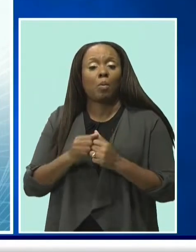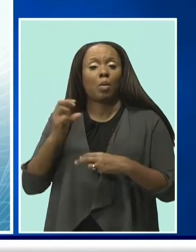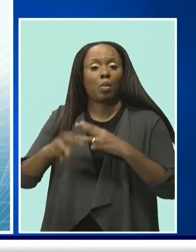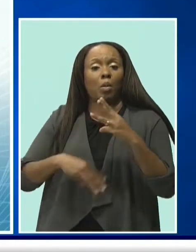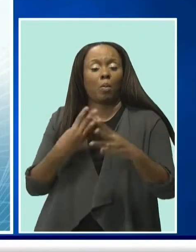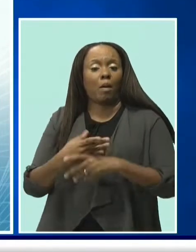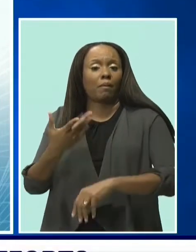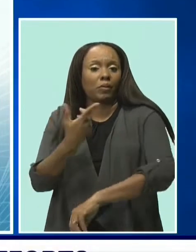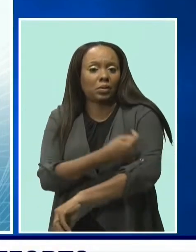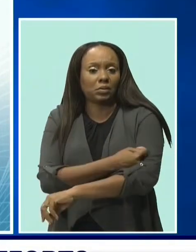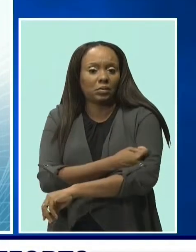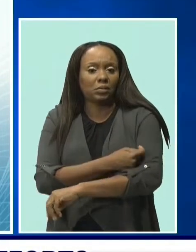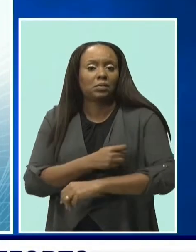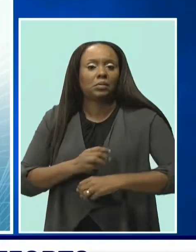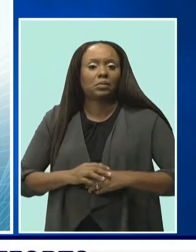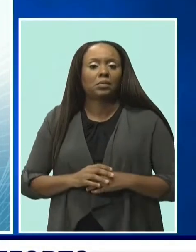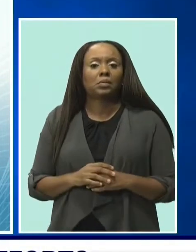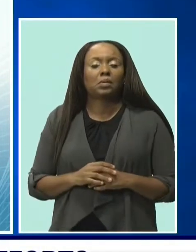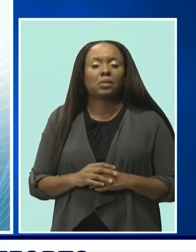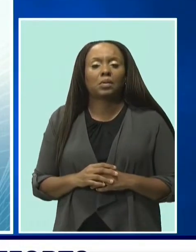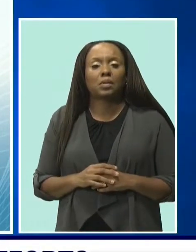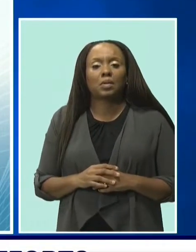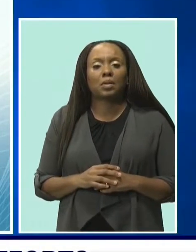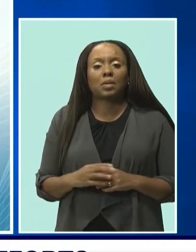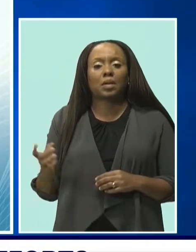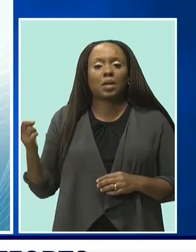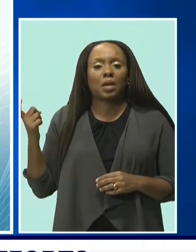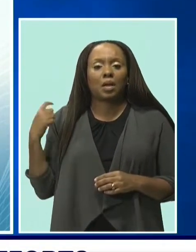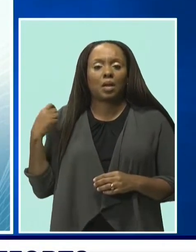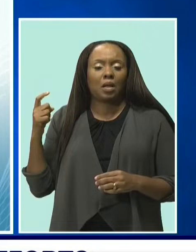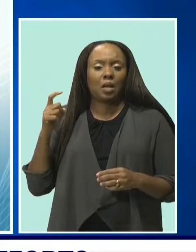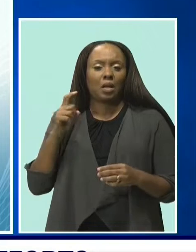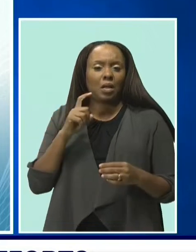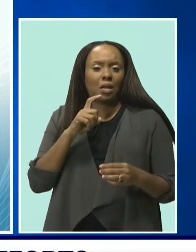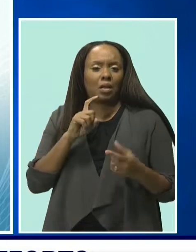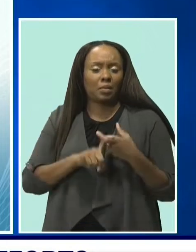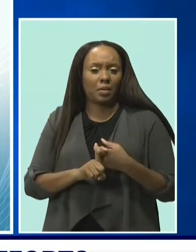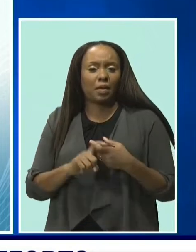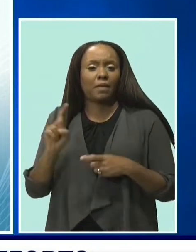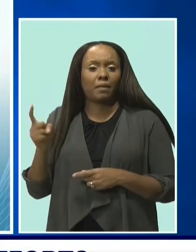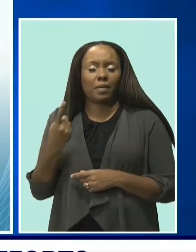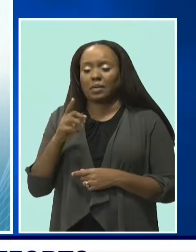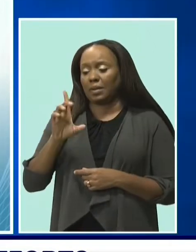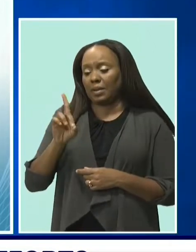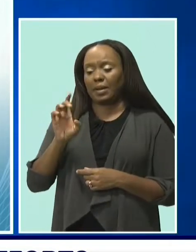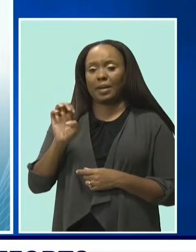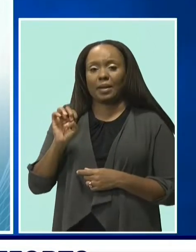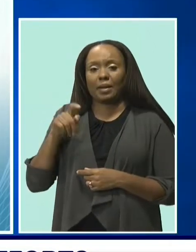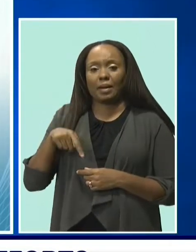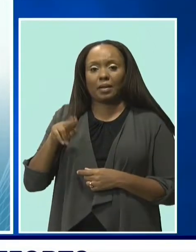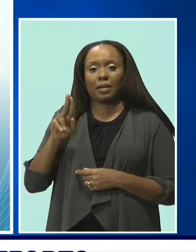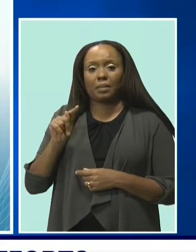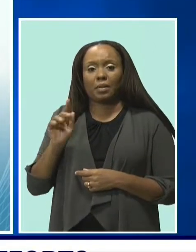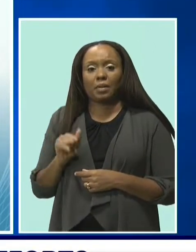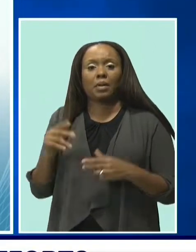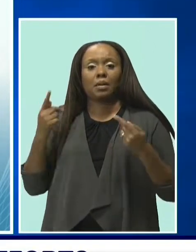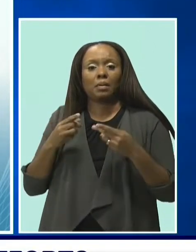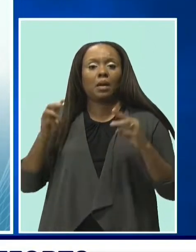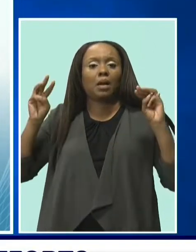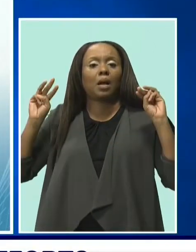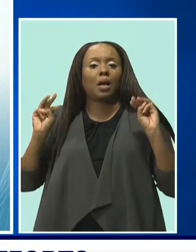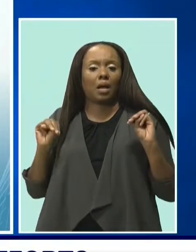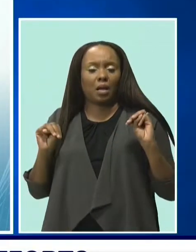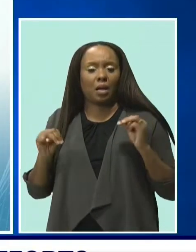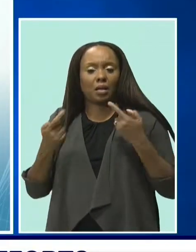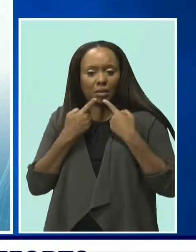vaccination efforts. The reassurance from the country's first Deputy Prime Minister and Minister of Economic Affairs and Digital Transformation,